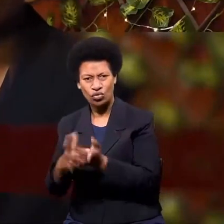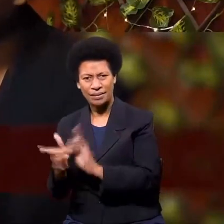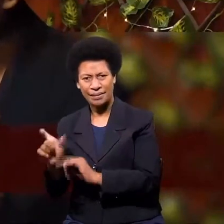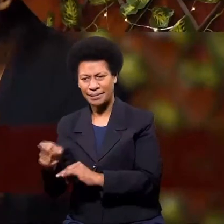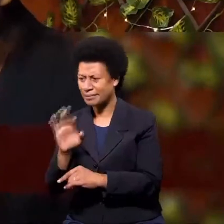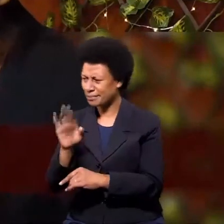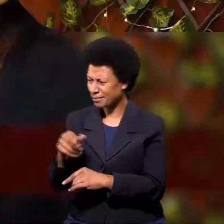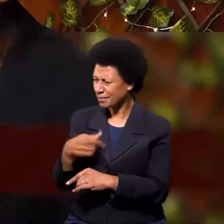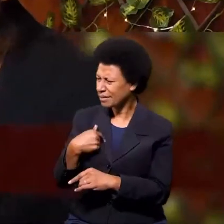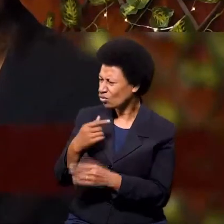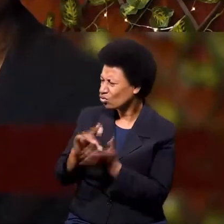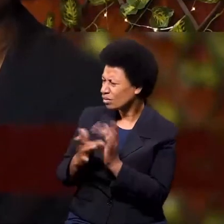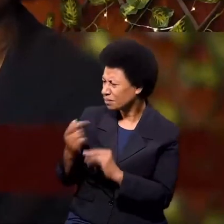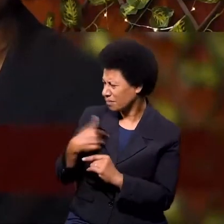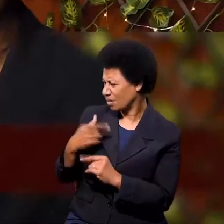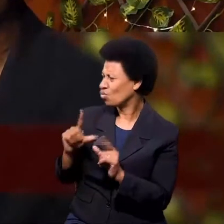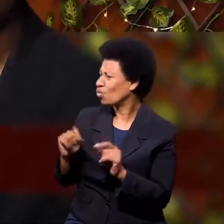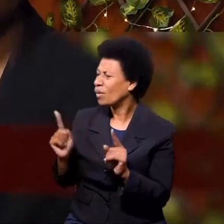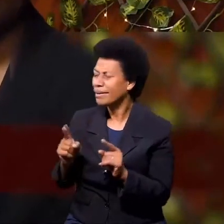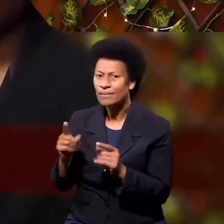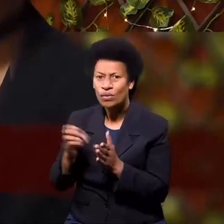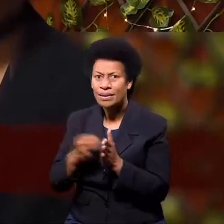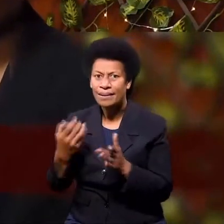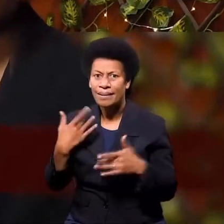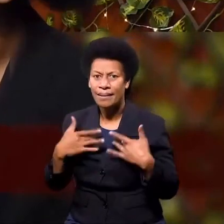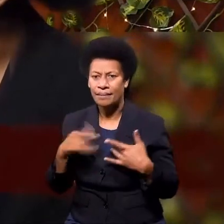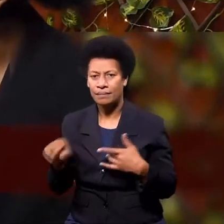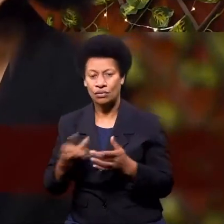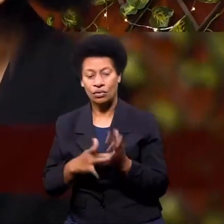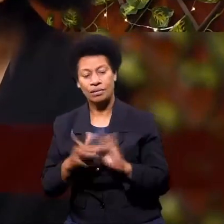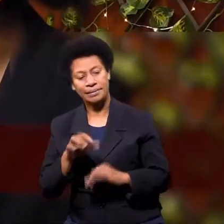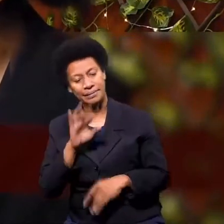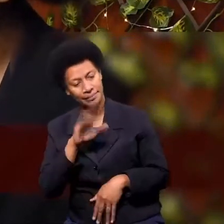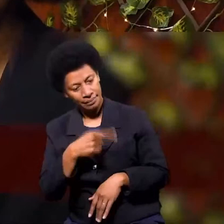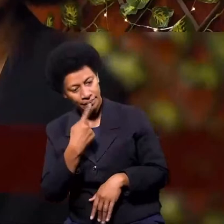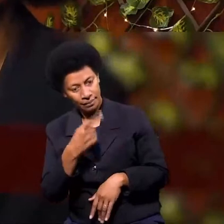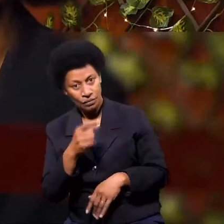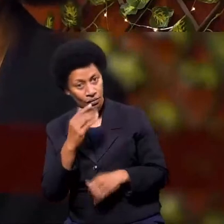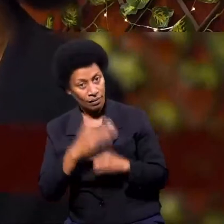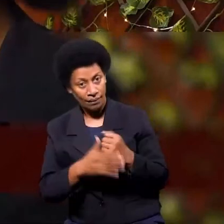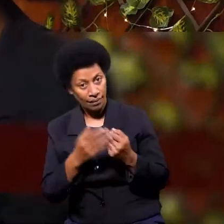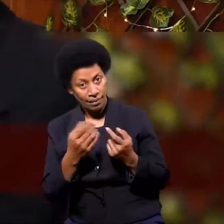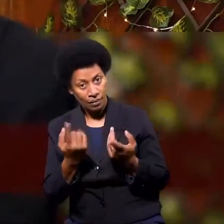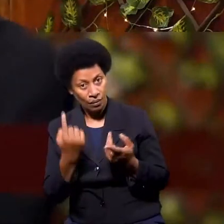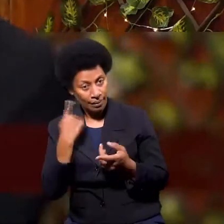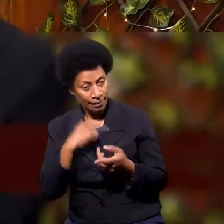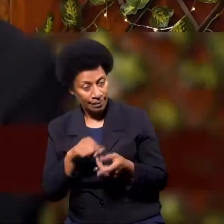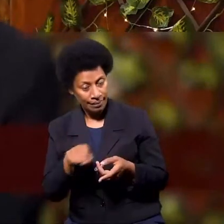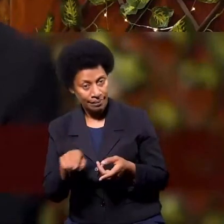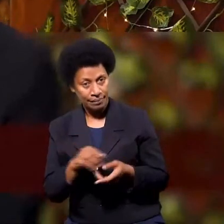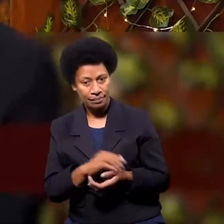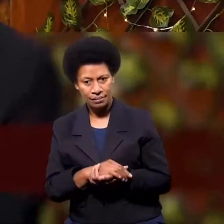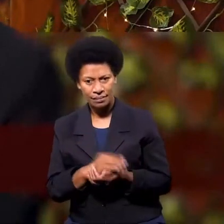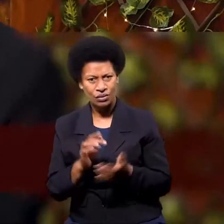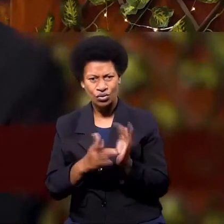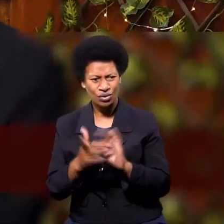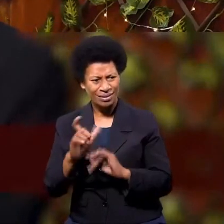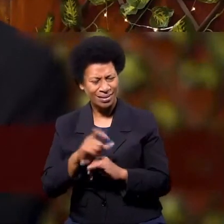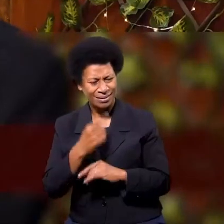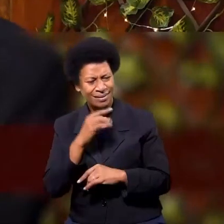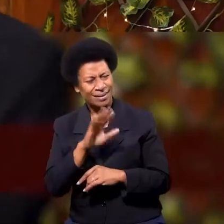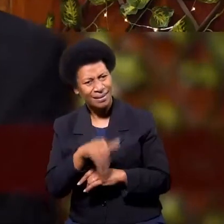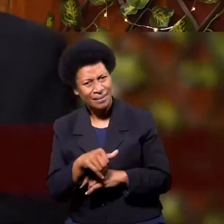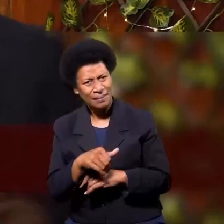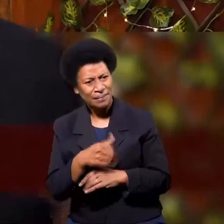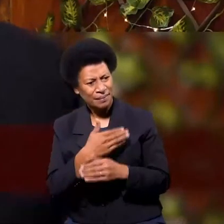end the kingdom? And Jesus told him, thou shalt not murder, all these commandments. But the first commandment, he didn't understand it. Right.